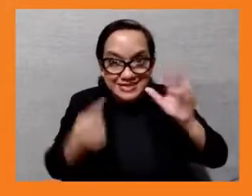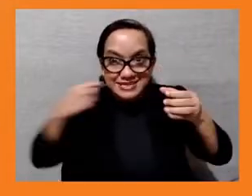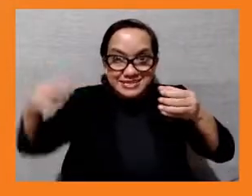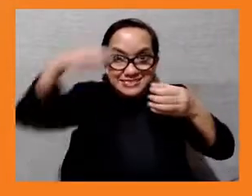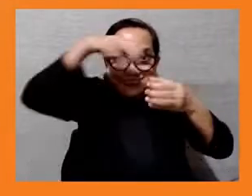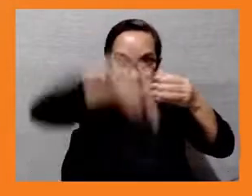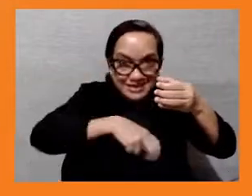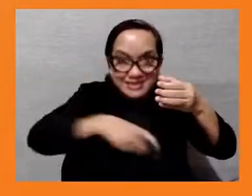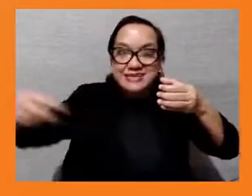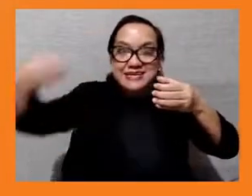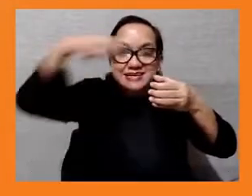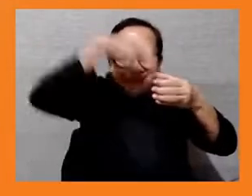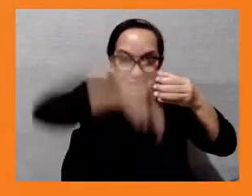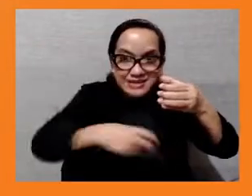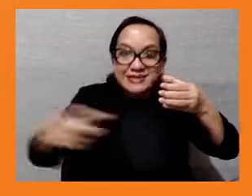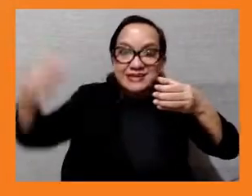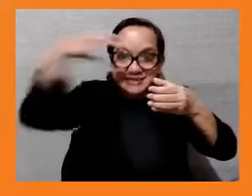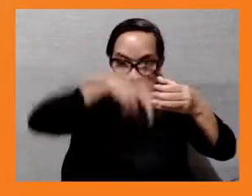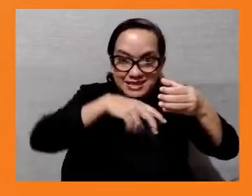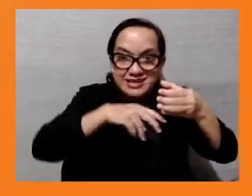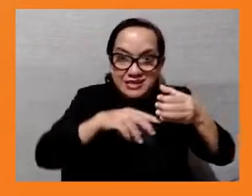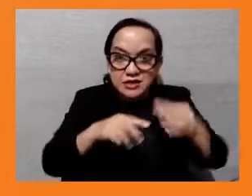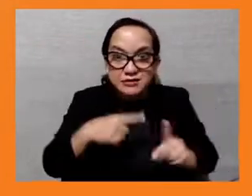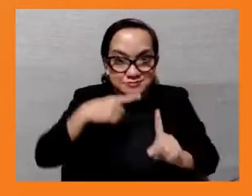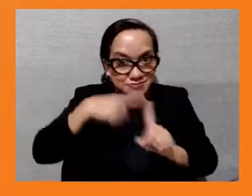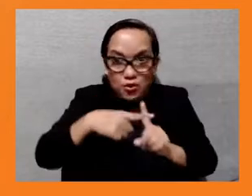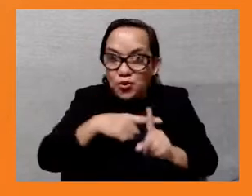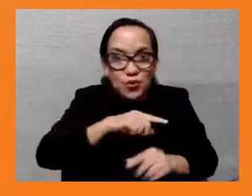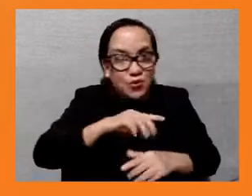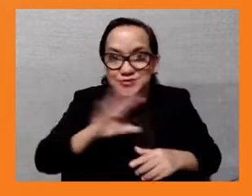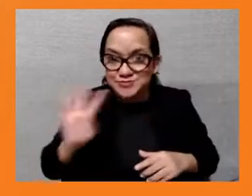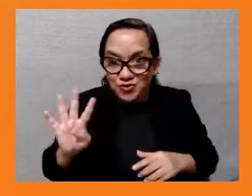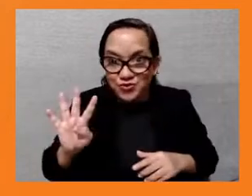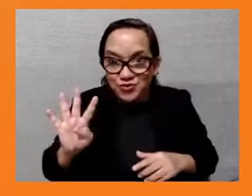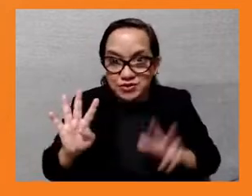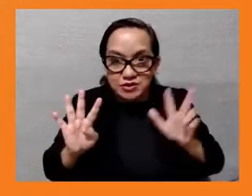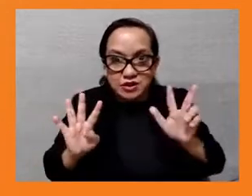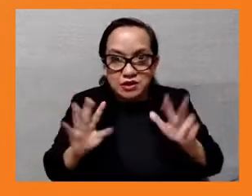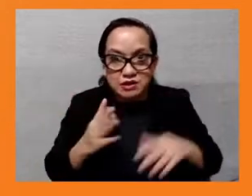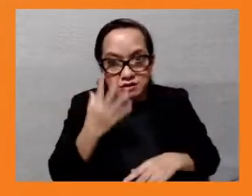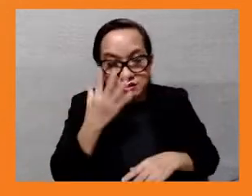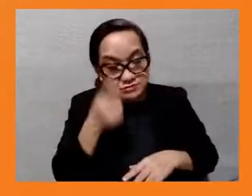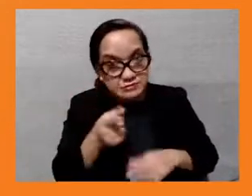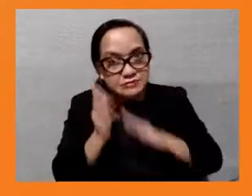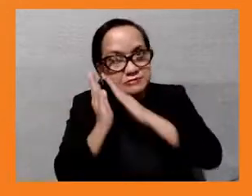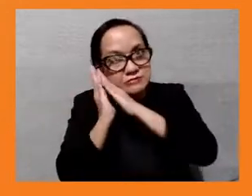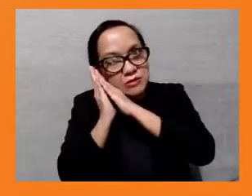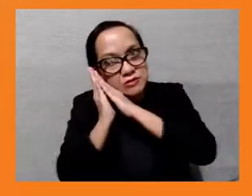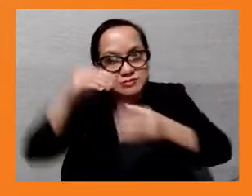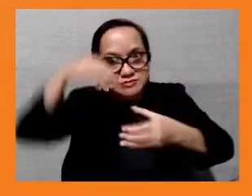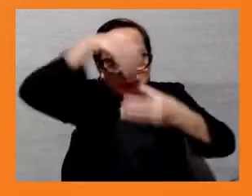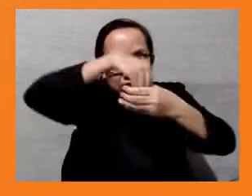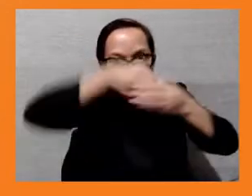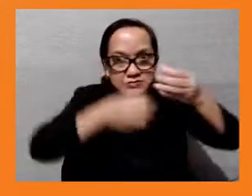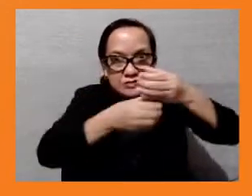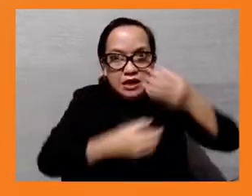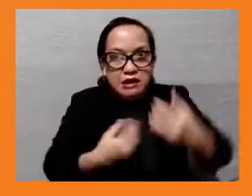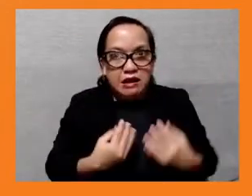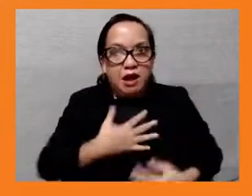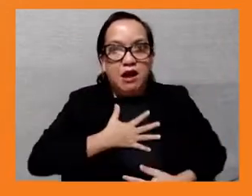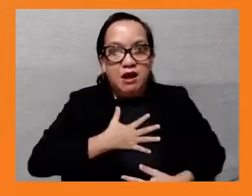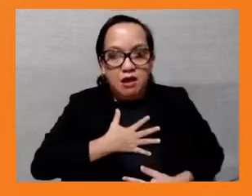And similarly, the landslide and the sand mining making more vulnerable due to climate risk affect communities. Communities have been demanding to stop